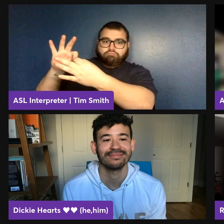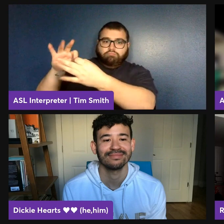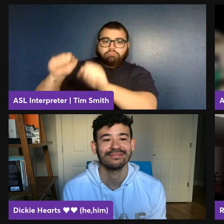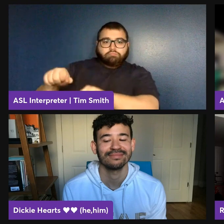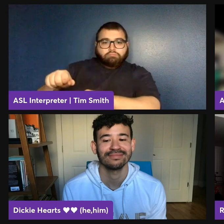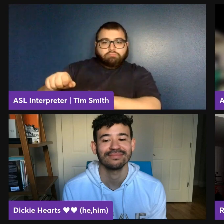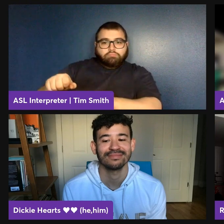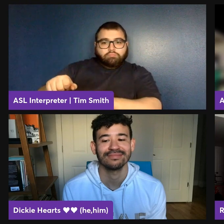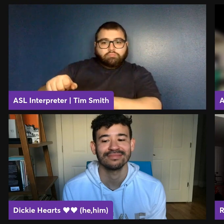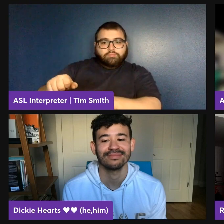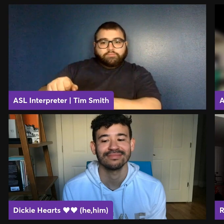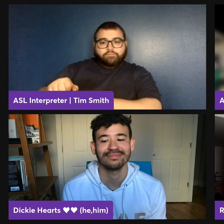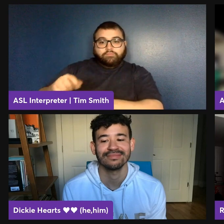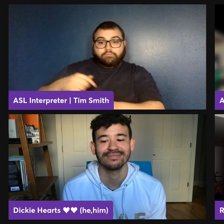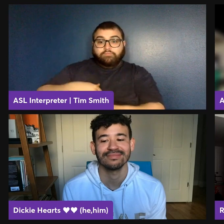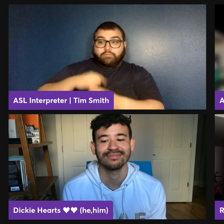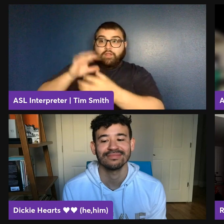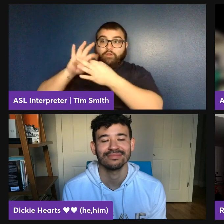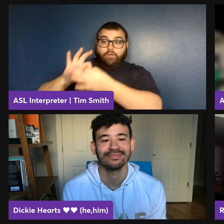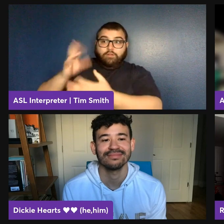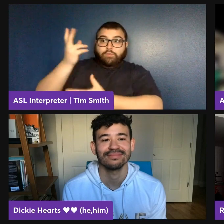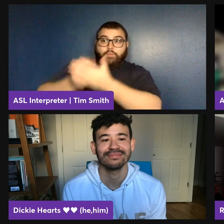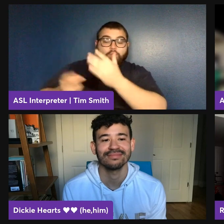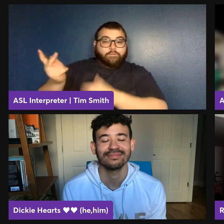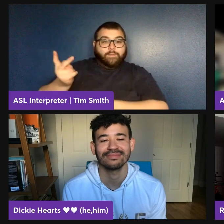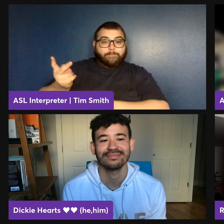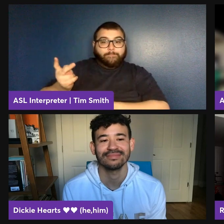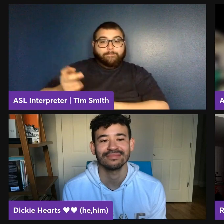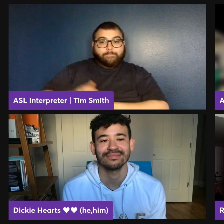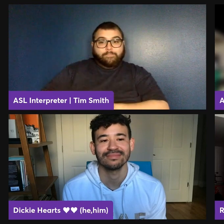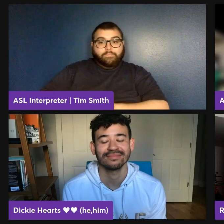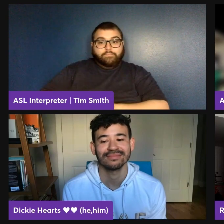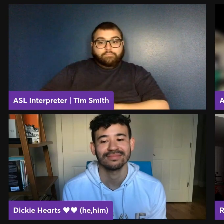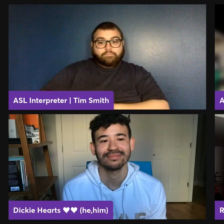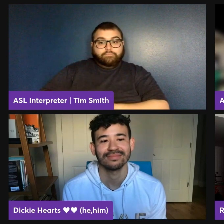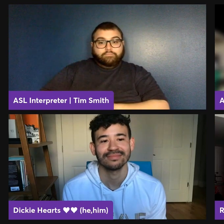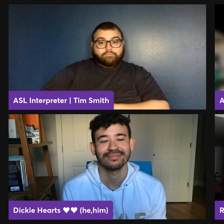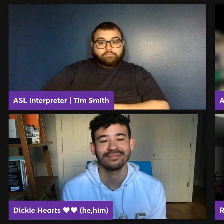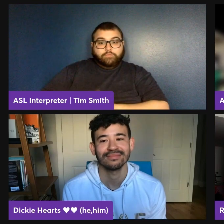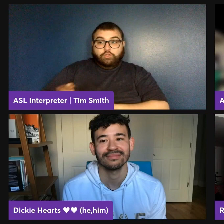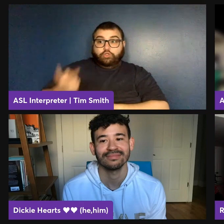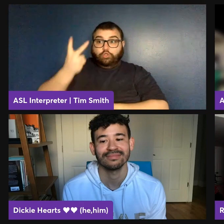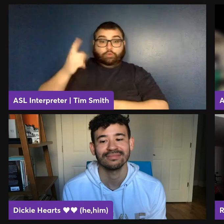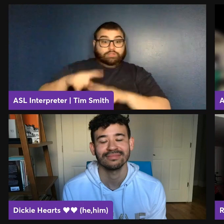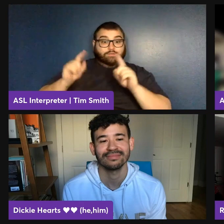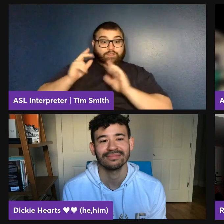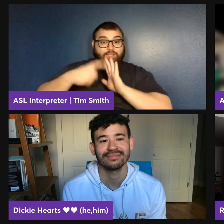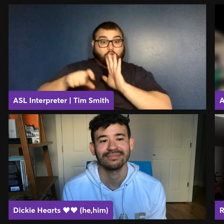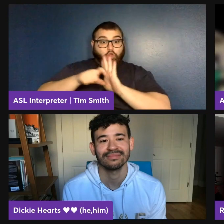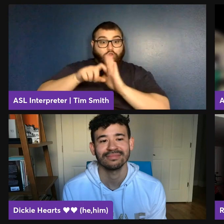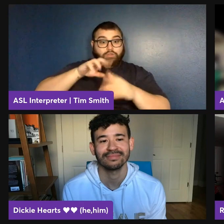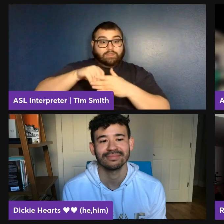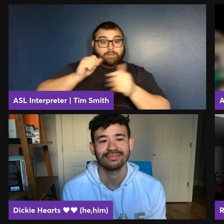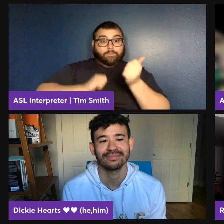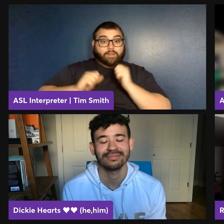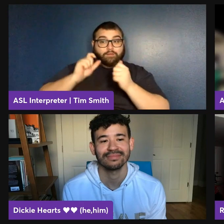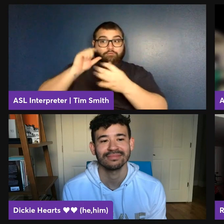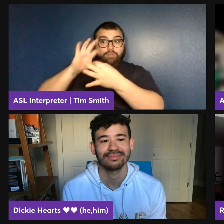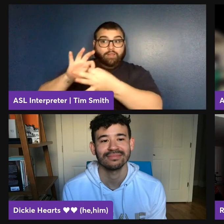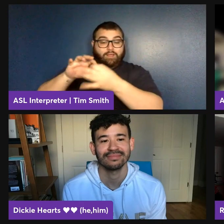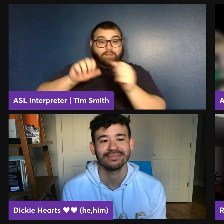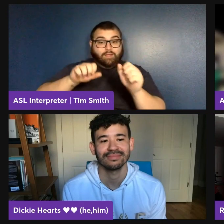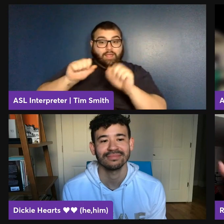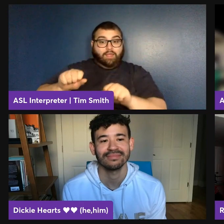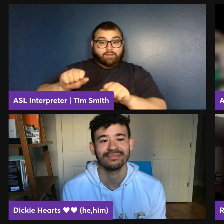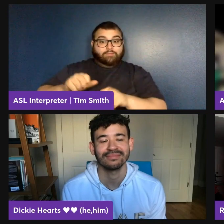And in fact, I can relate to them both. I can relate to two different characters in the play and that still be